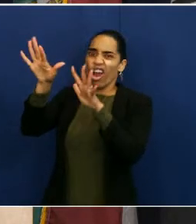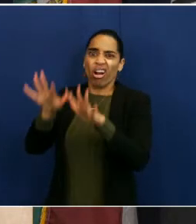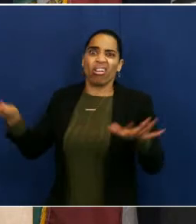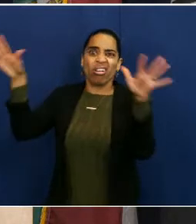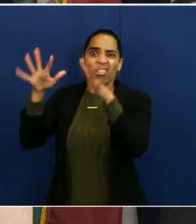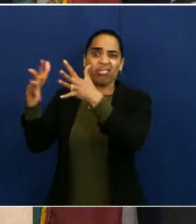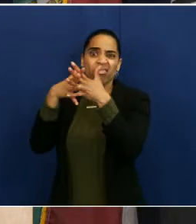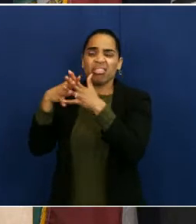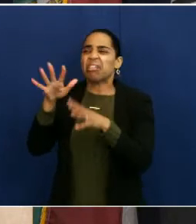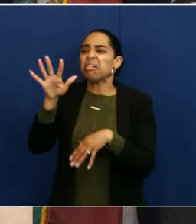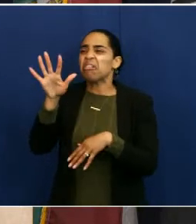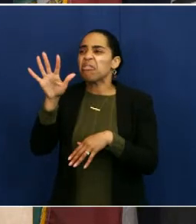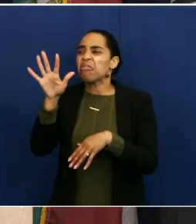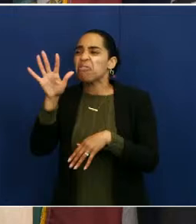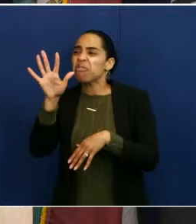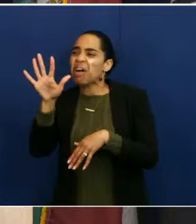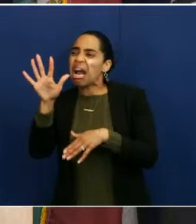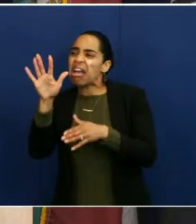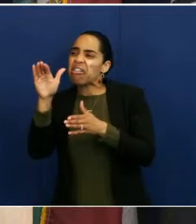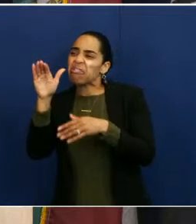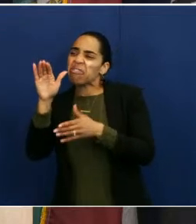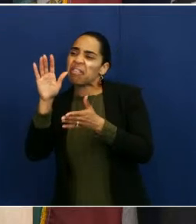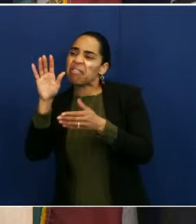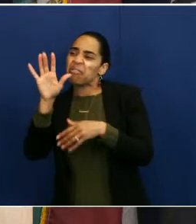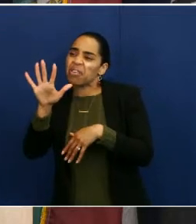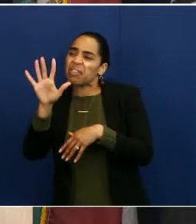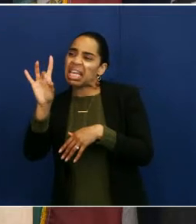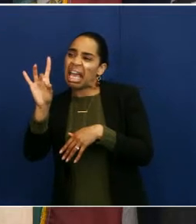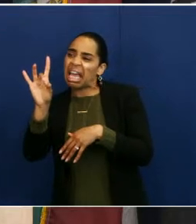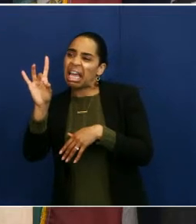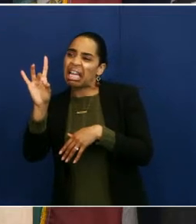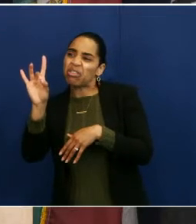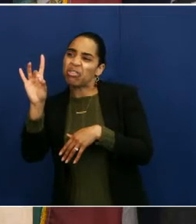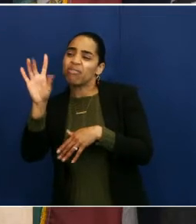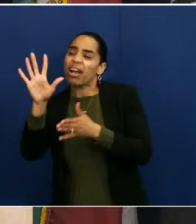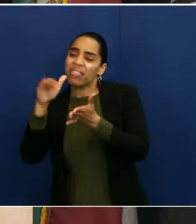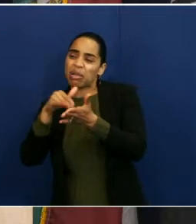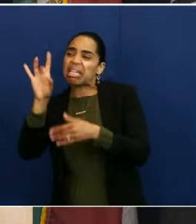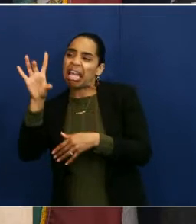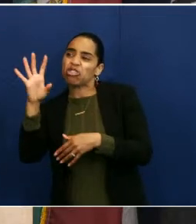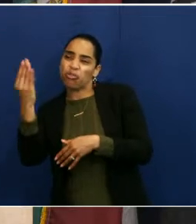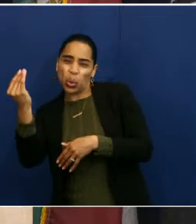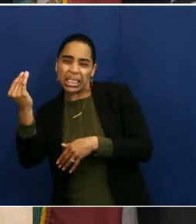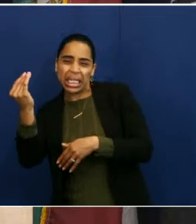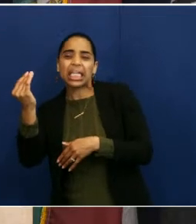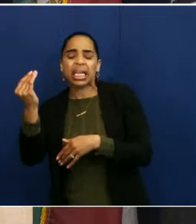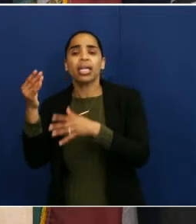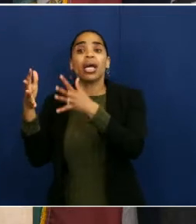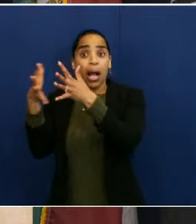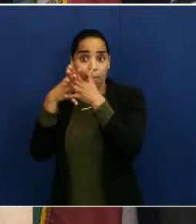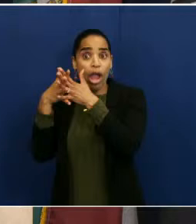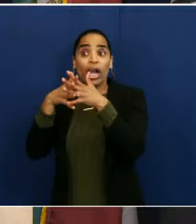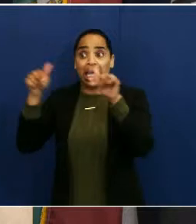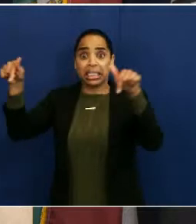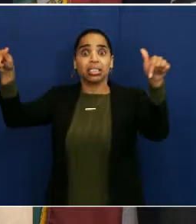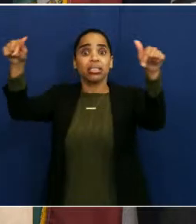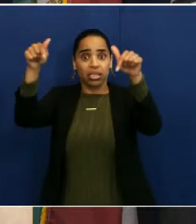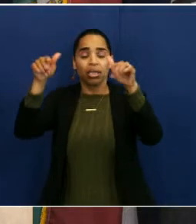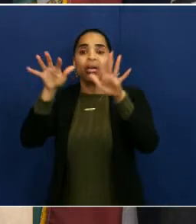been 5,814 cases nationally out of the 75 million Americans who are fully vaccinated. That's